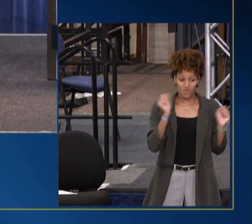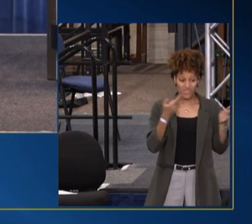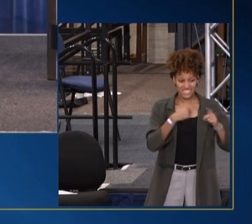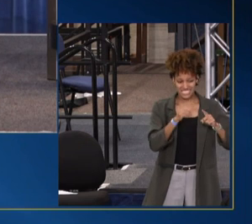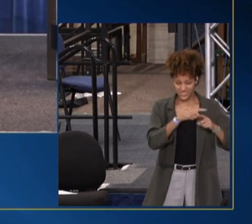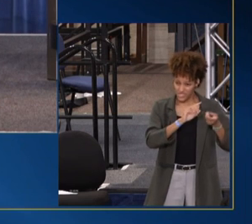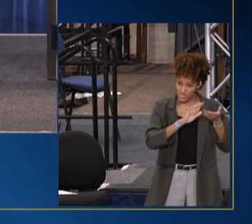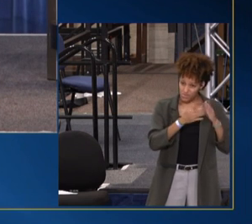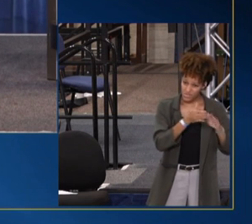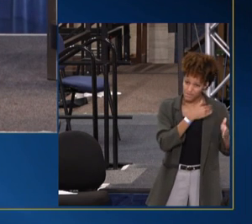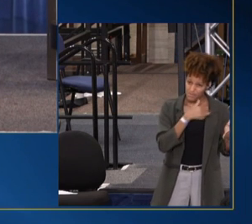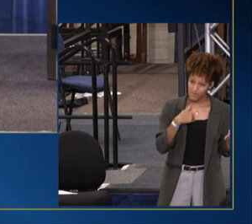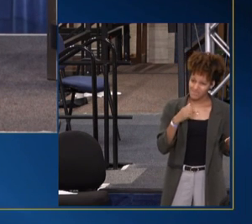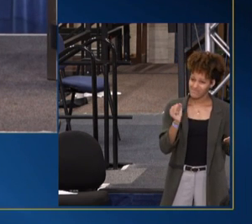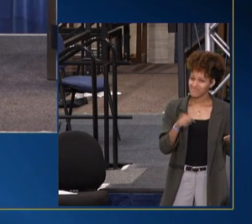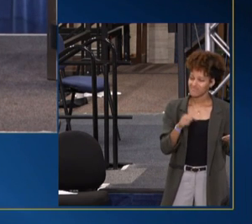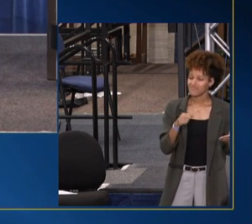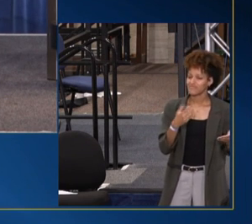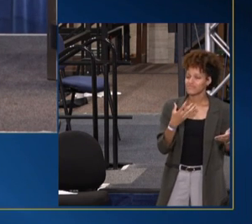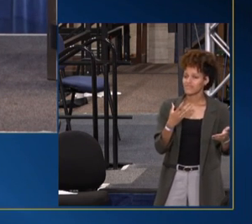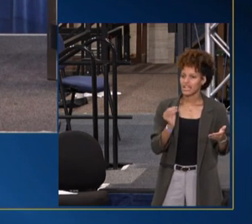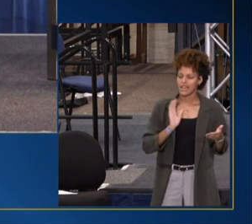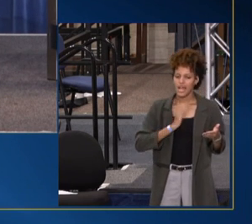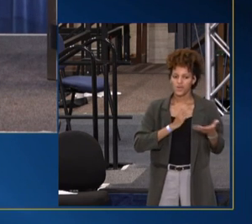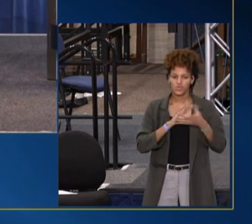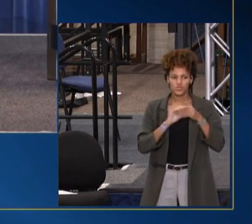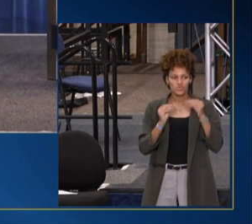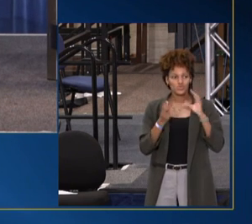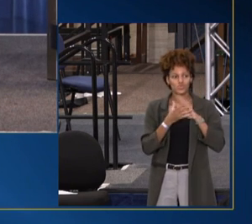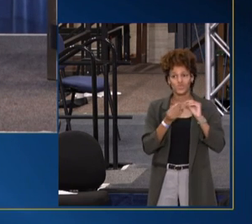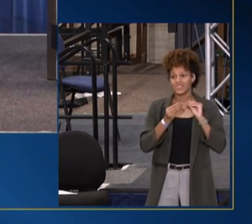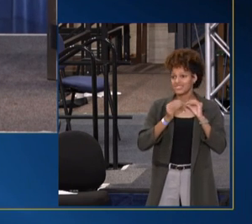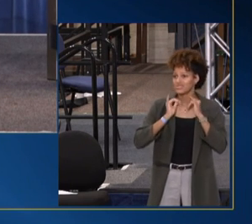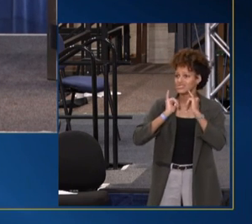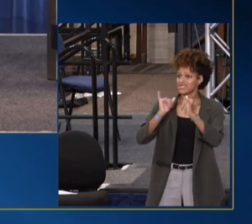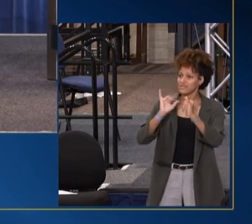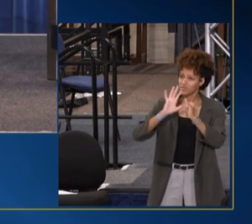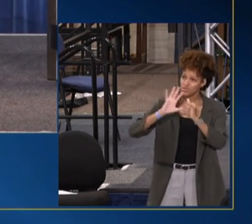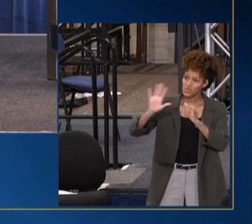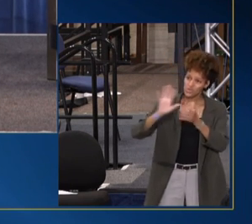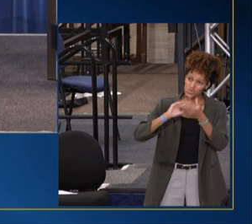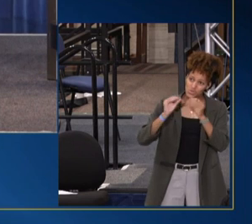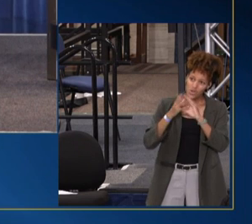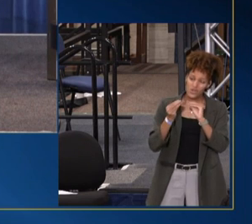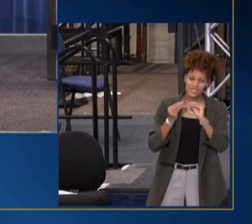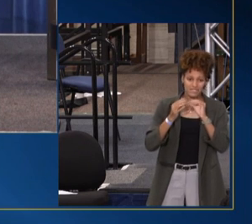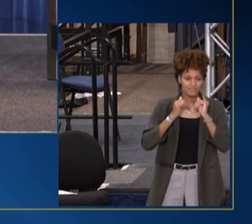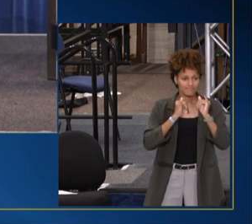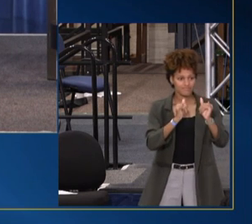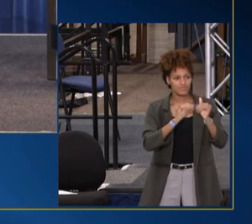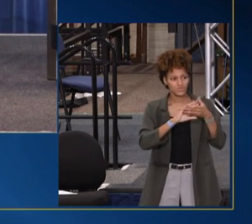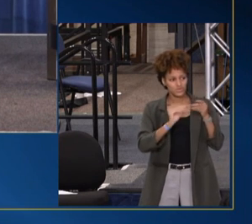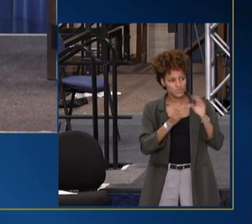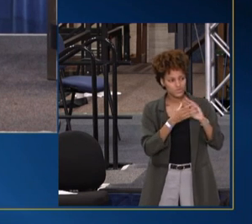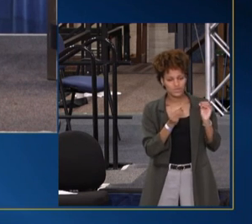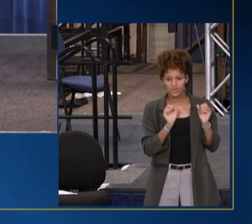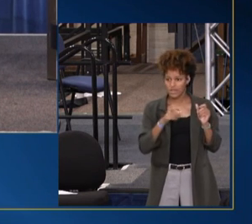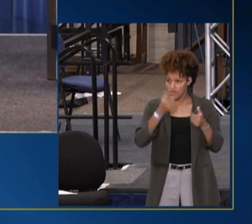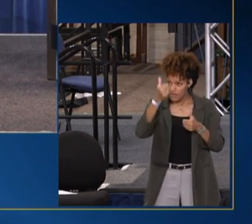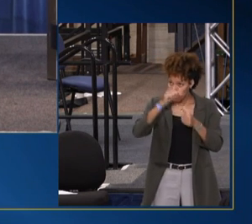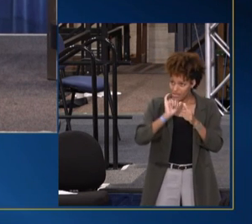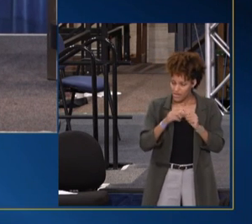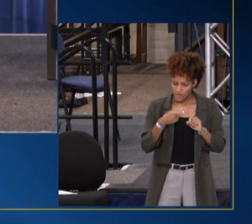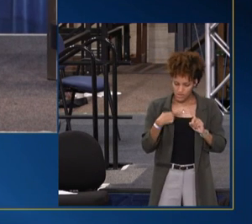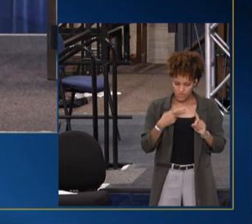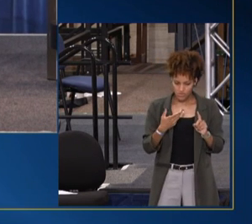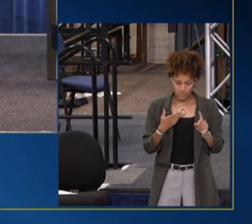community members, and our stories are your stories, and your stories are ours. And so remember that when